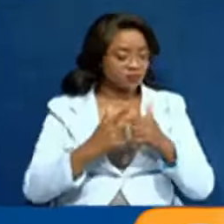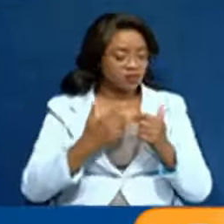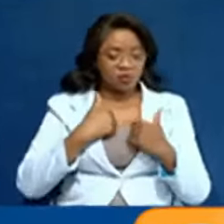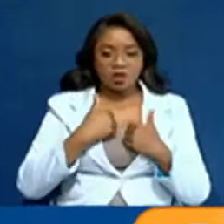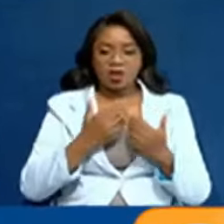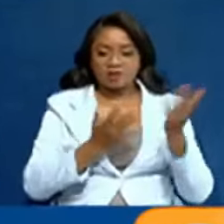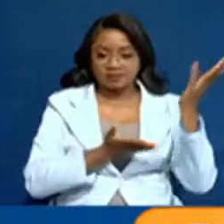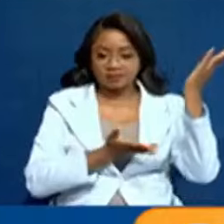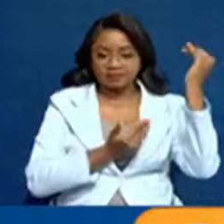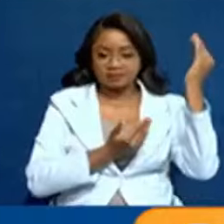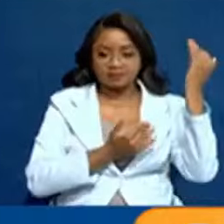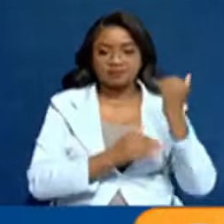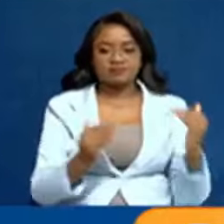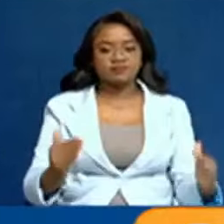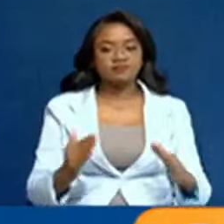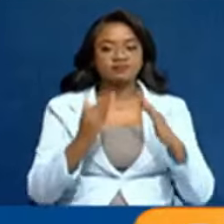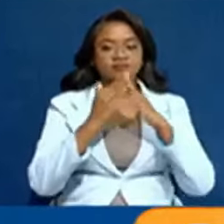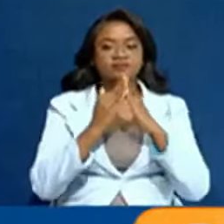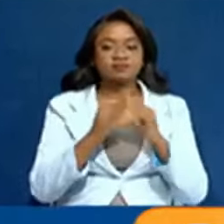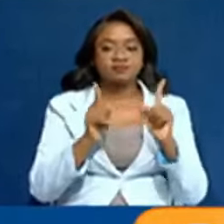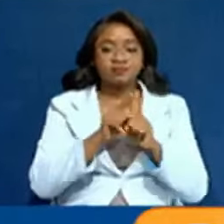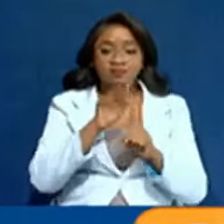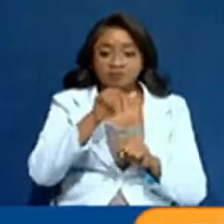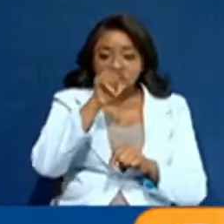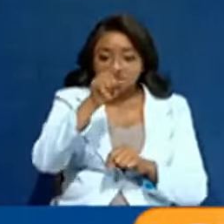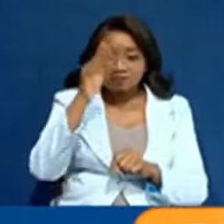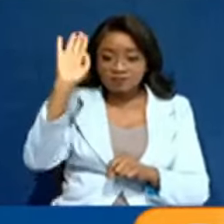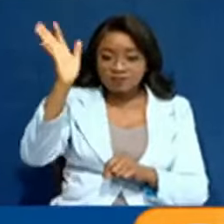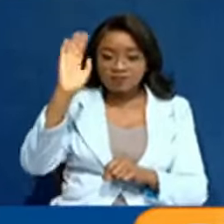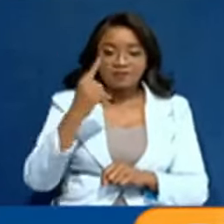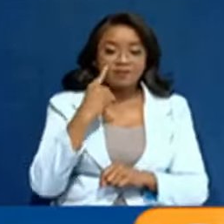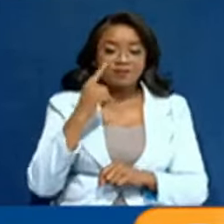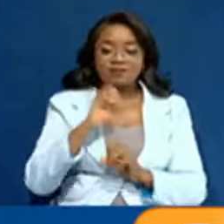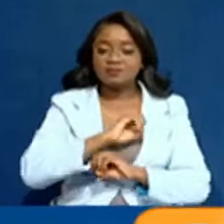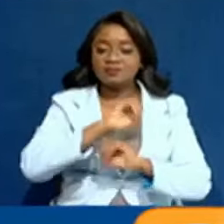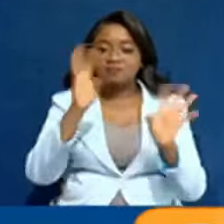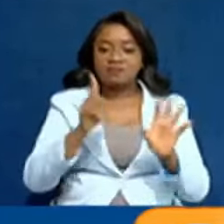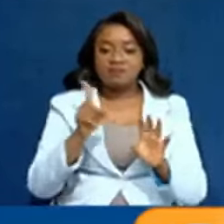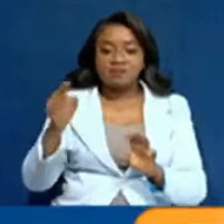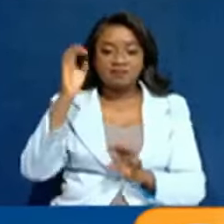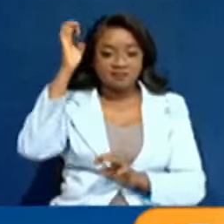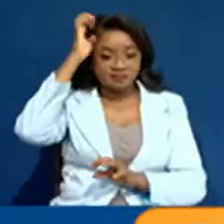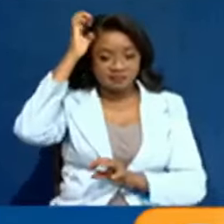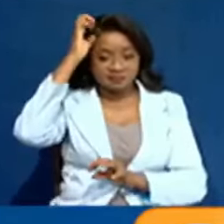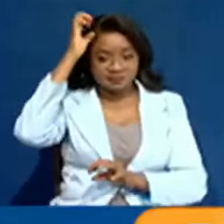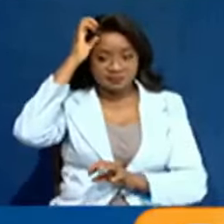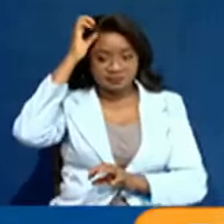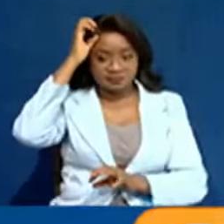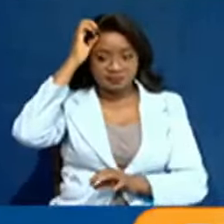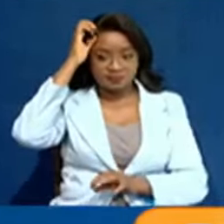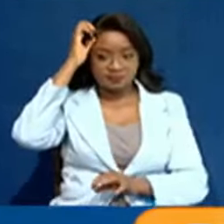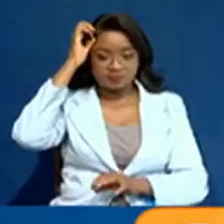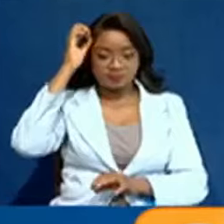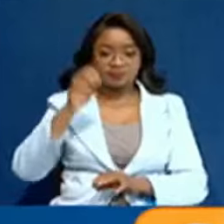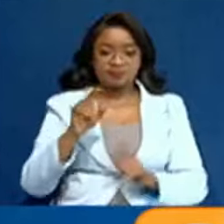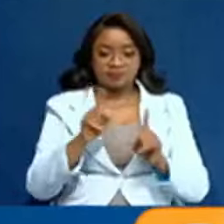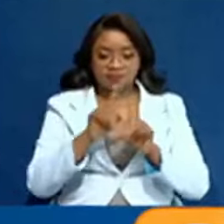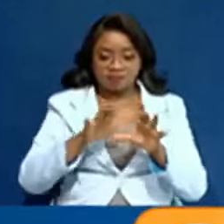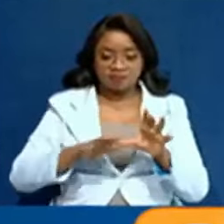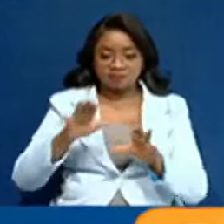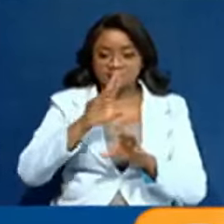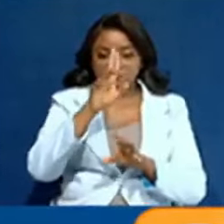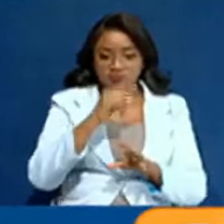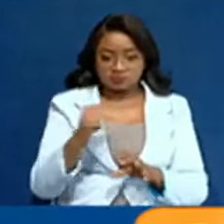already seen from your own presentation that Eldoret is currently, or in fact, not Eldoret, but Uasin Gishu is collecting